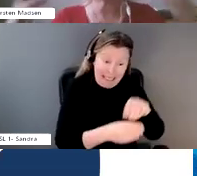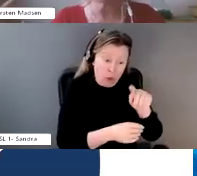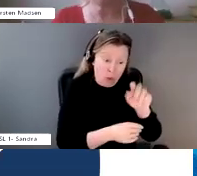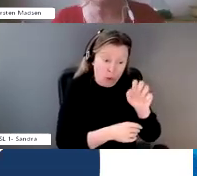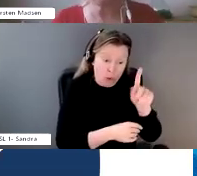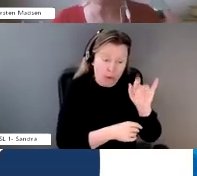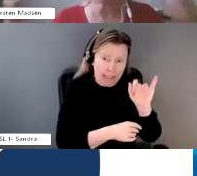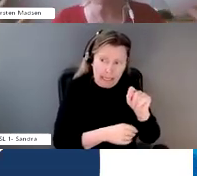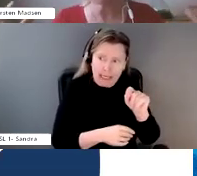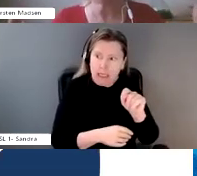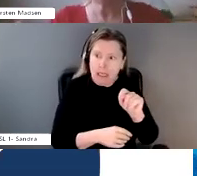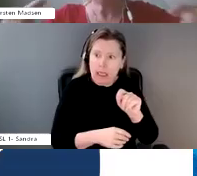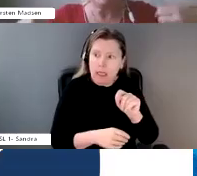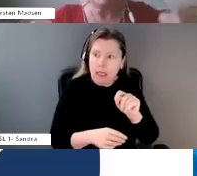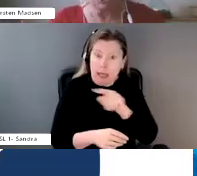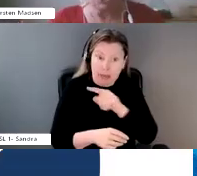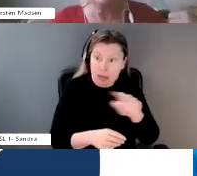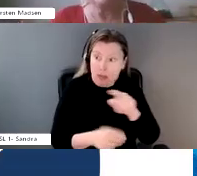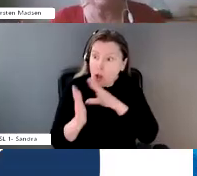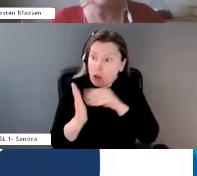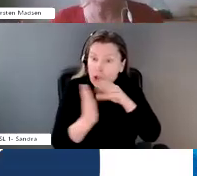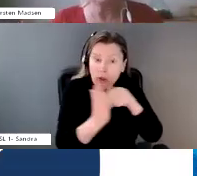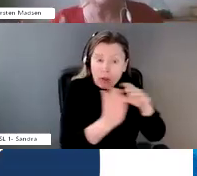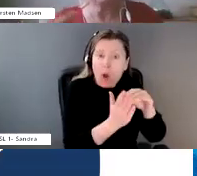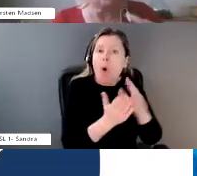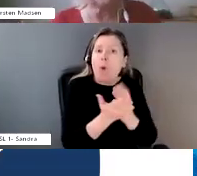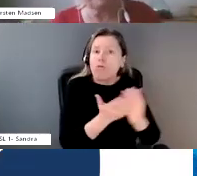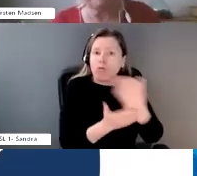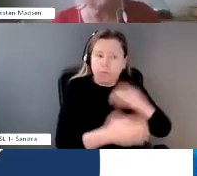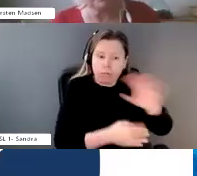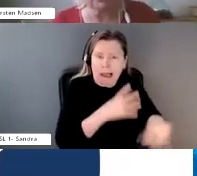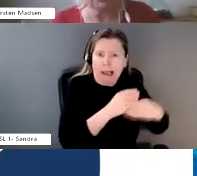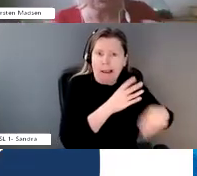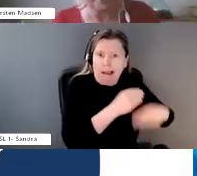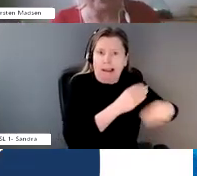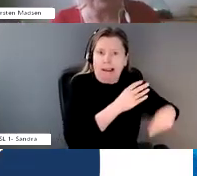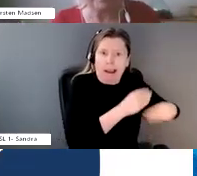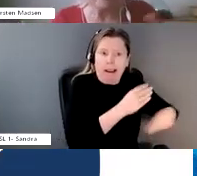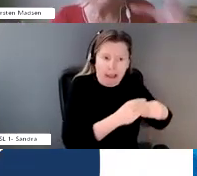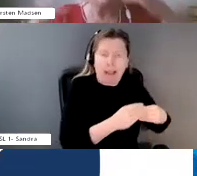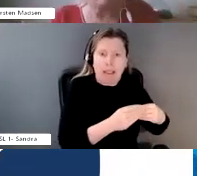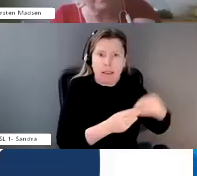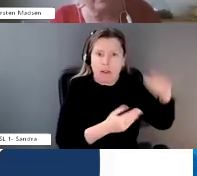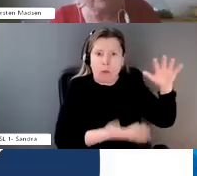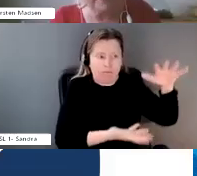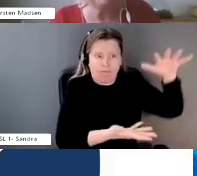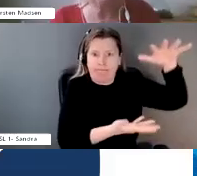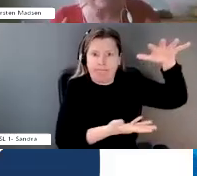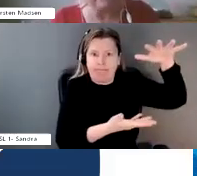were creating new things based on the needs. And that's also a bit of what I'm going to share and